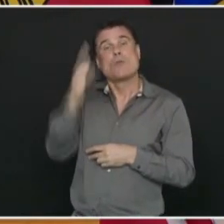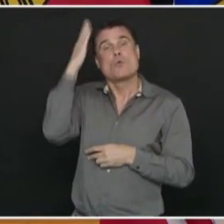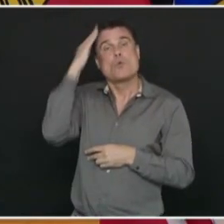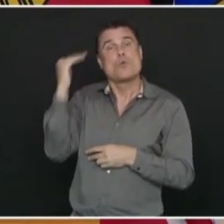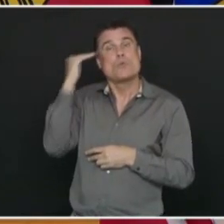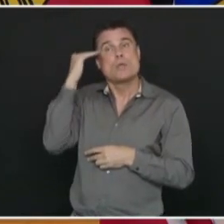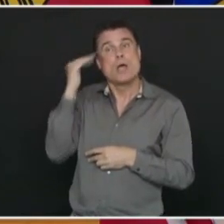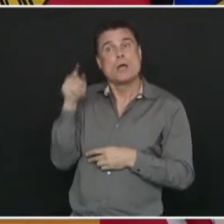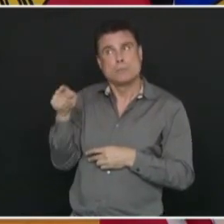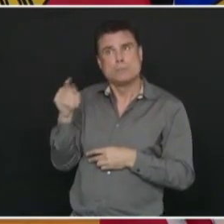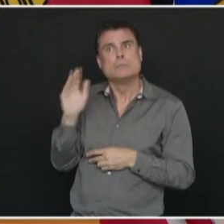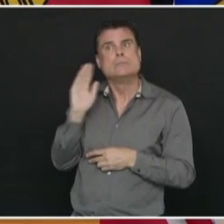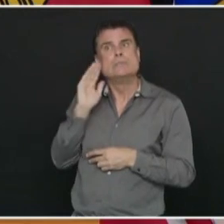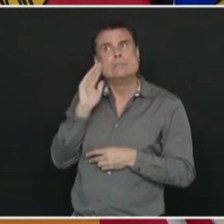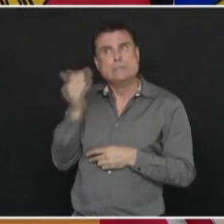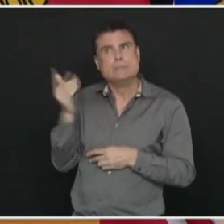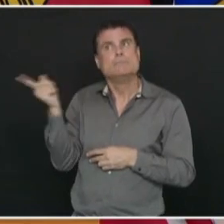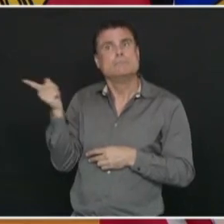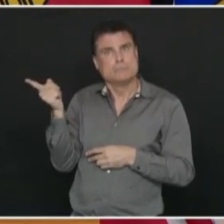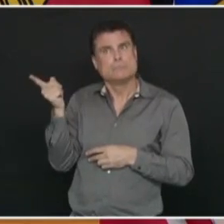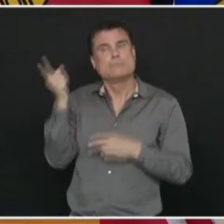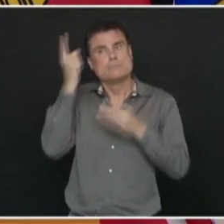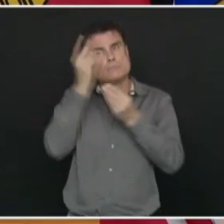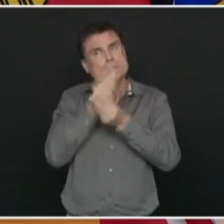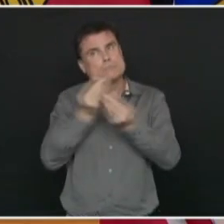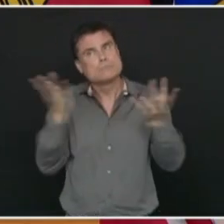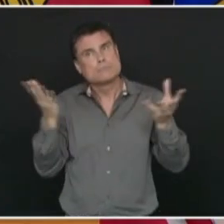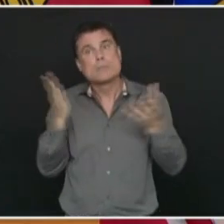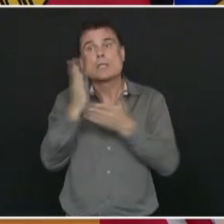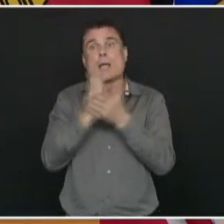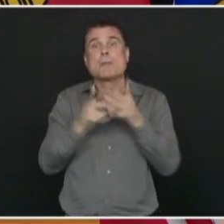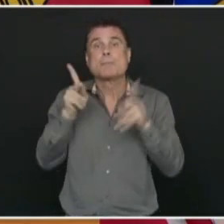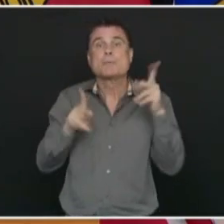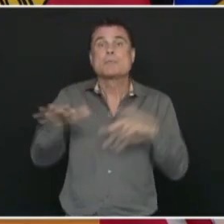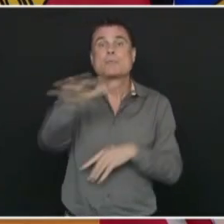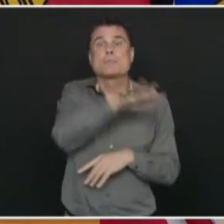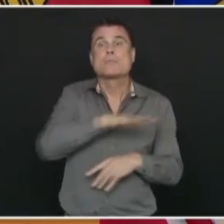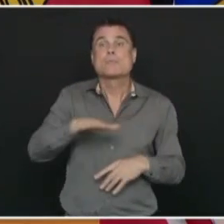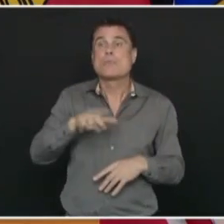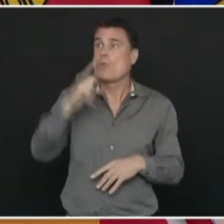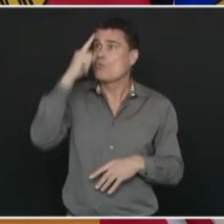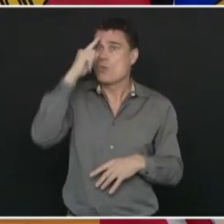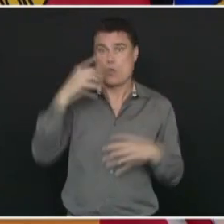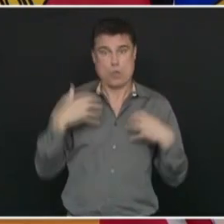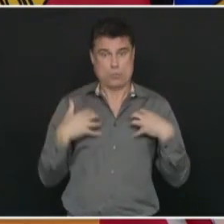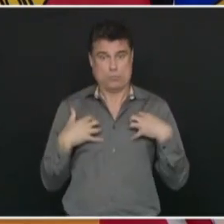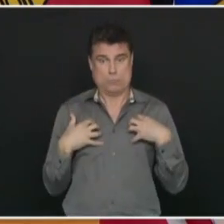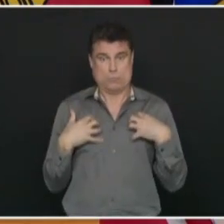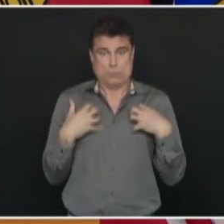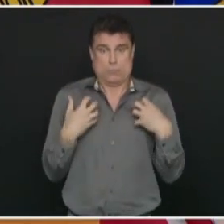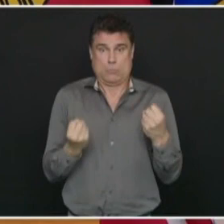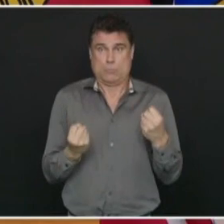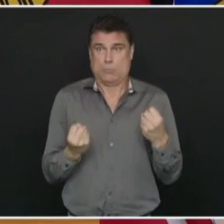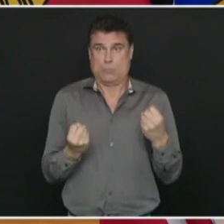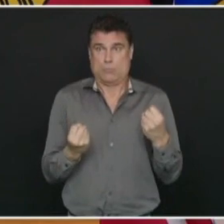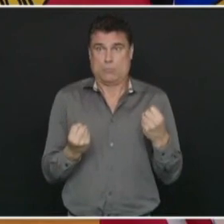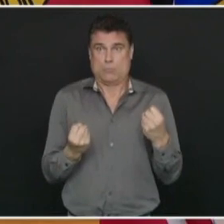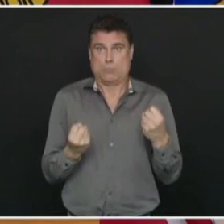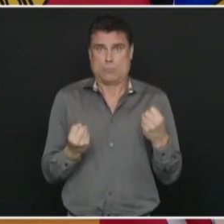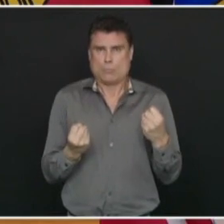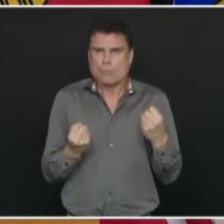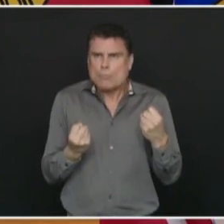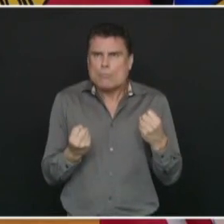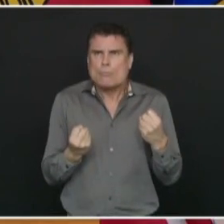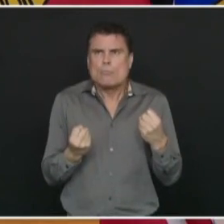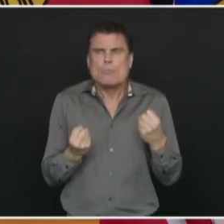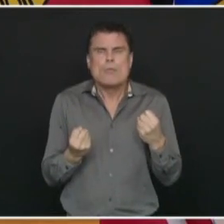are able to pass it on, so whether it's live virus that they can pass on to others, still not clear. It does not